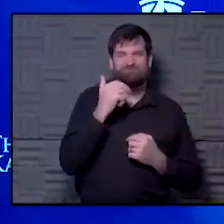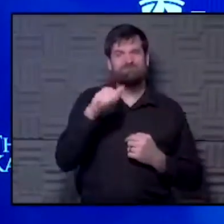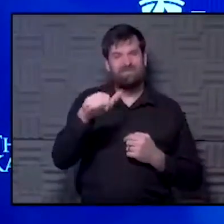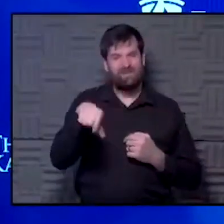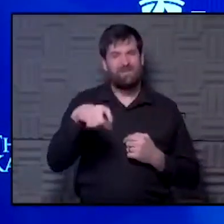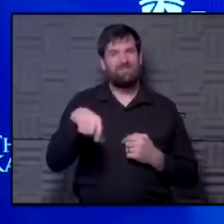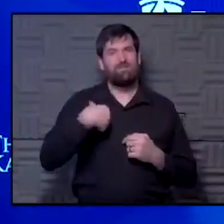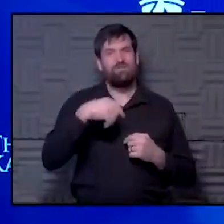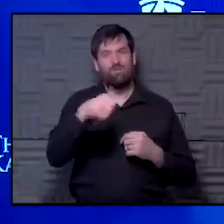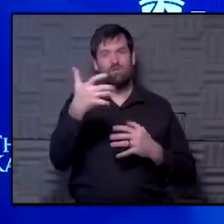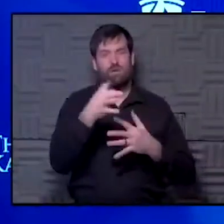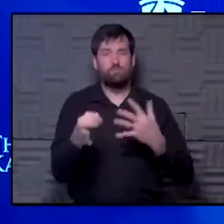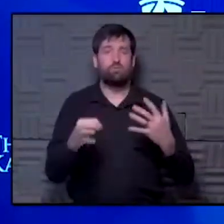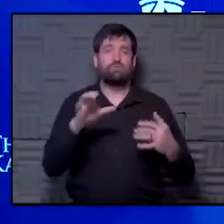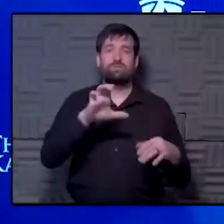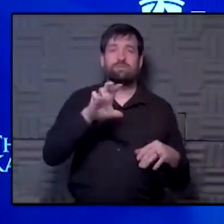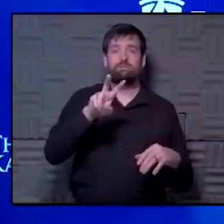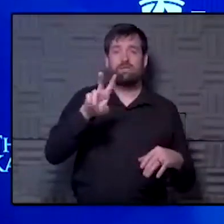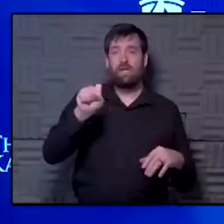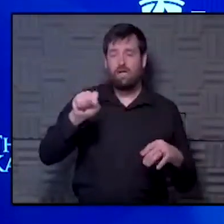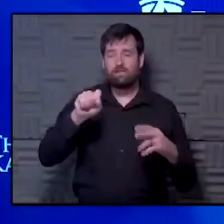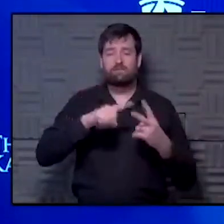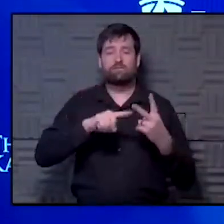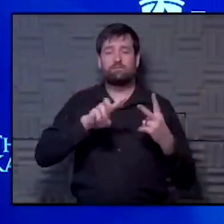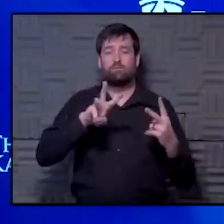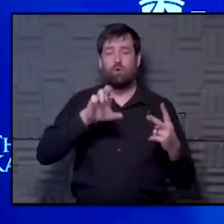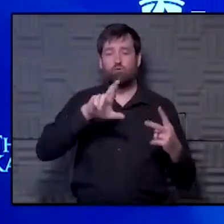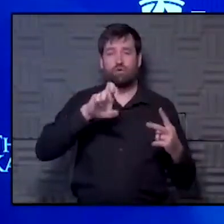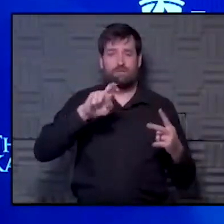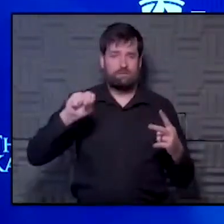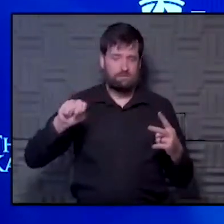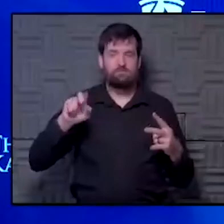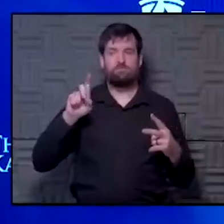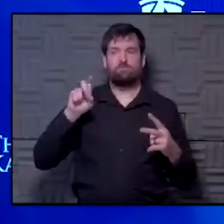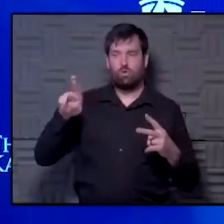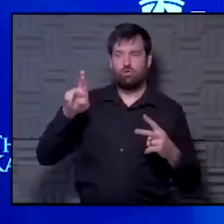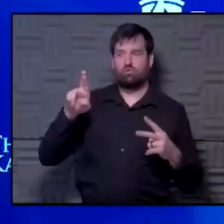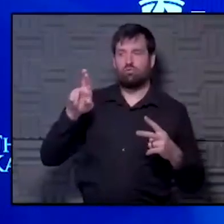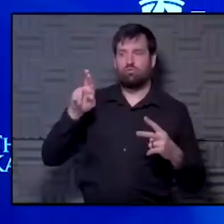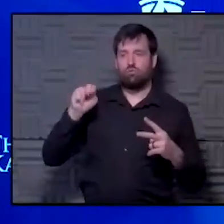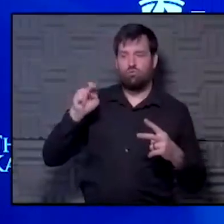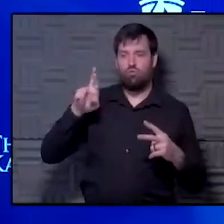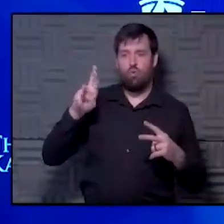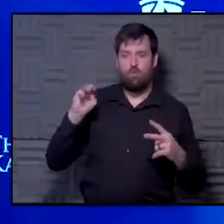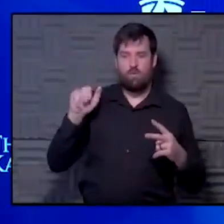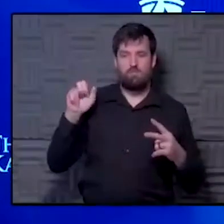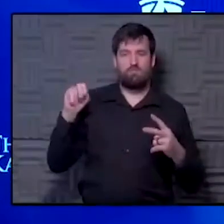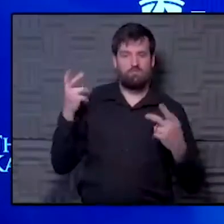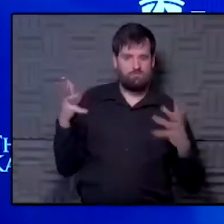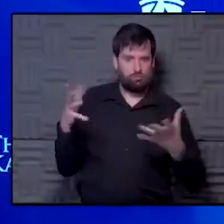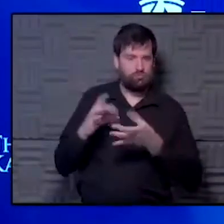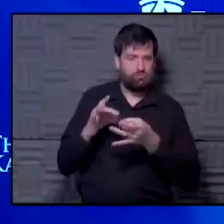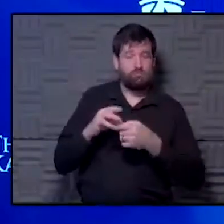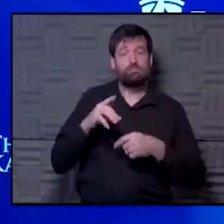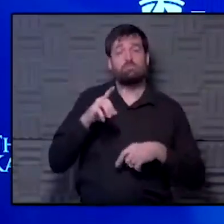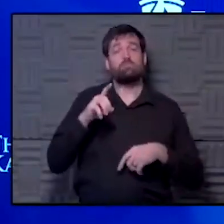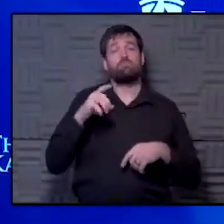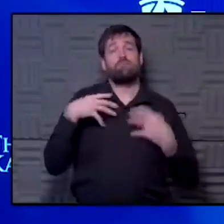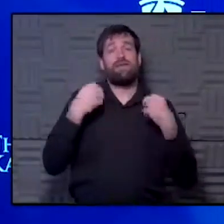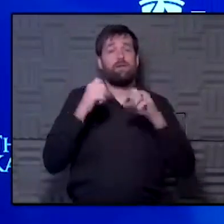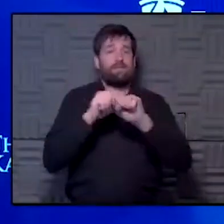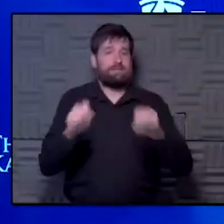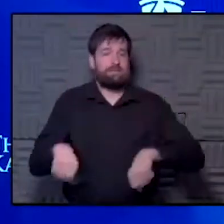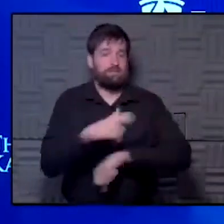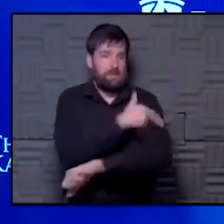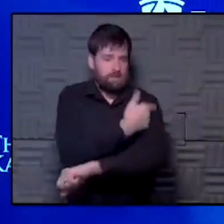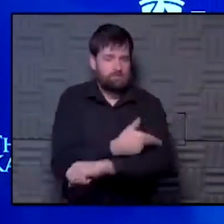other alternatives. I think the CVS Walgreens part will be a solution. We heard Dr. Norman address that on Monday, and I think the health hospitals and health systems out in